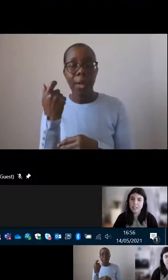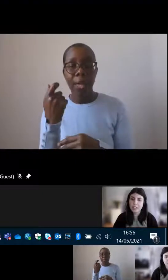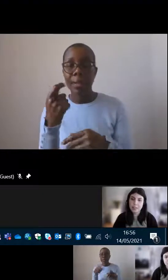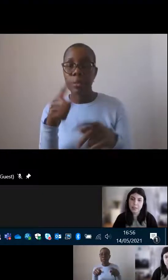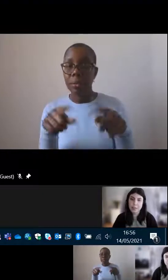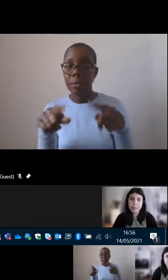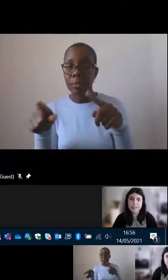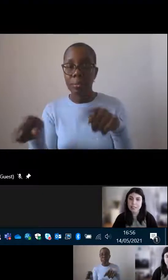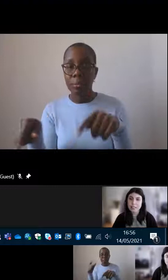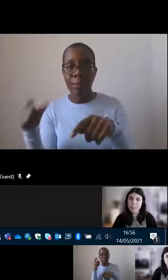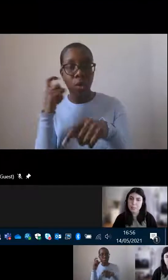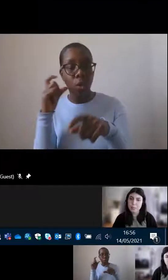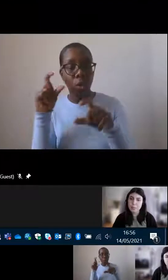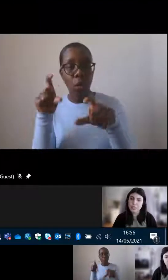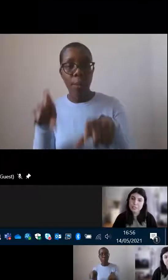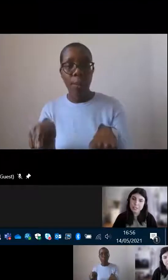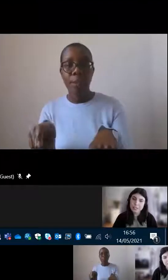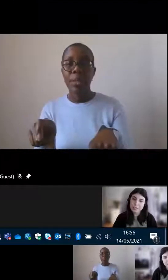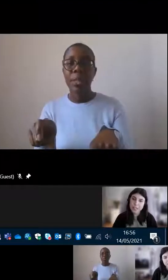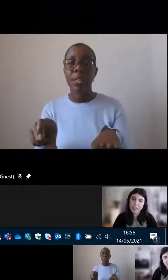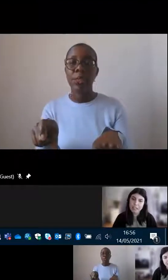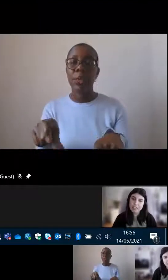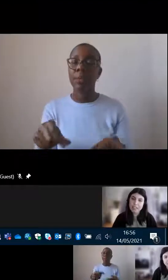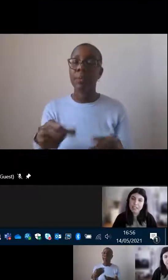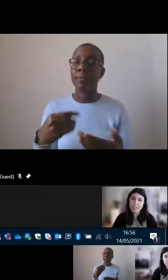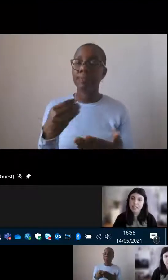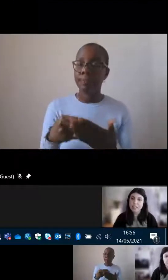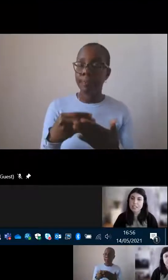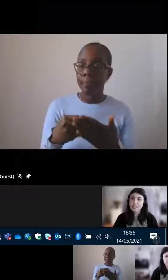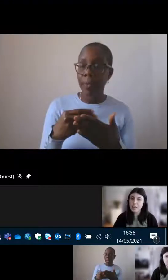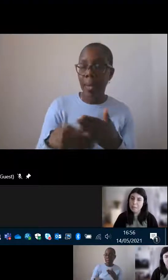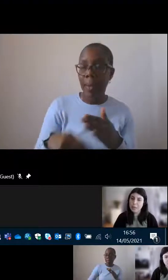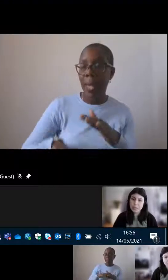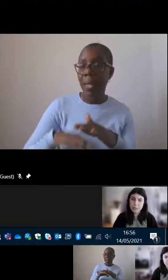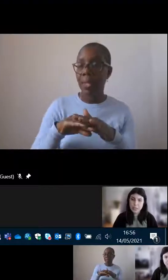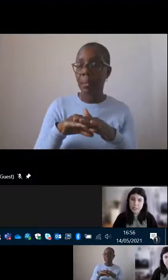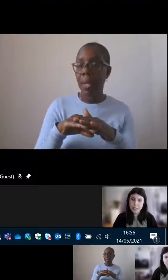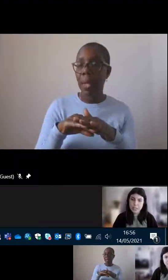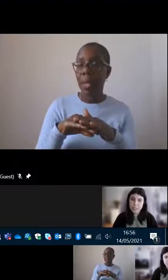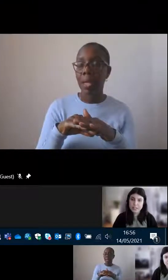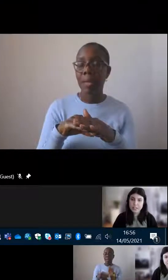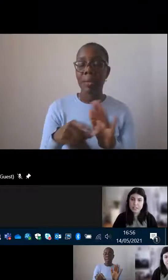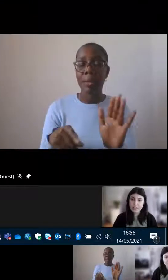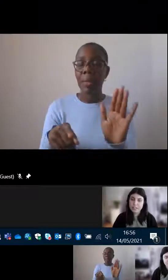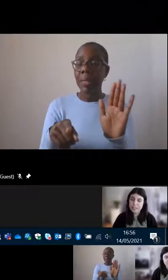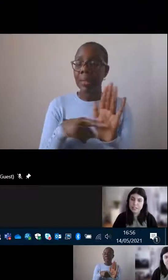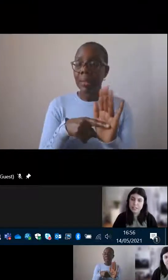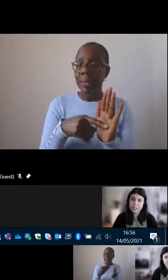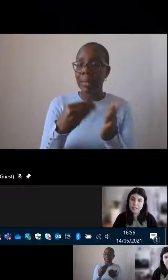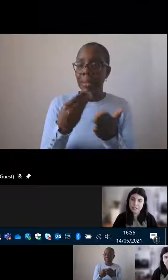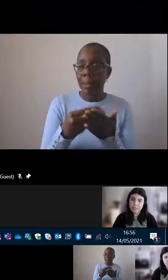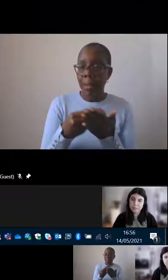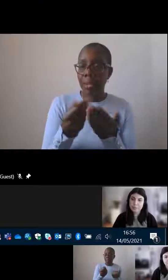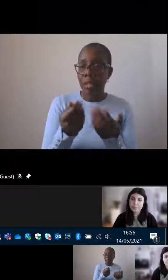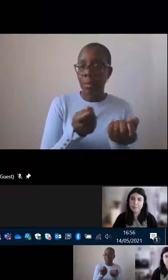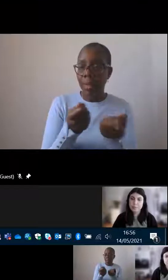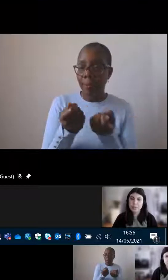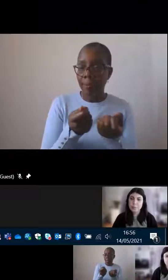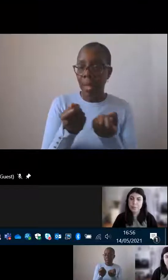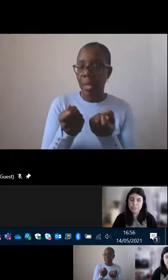to maximise income and welfare advice, debt management advice and